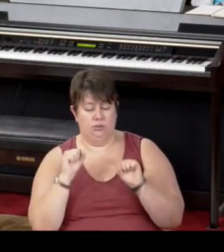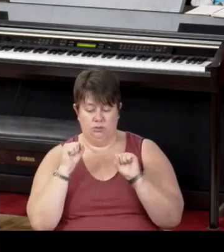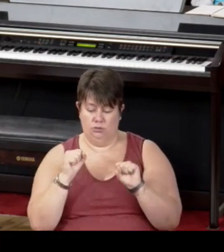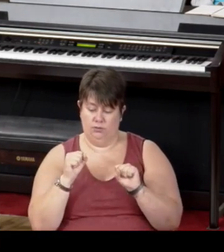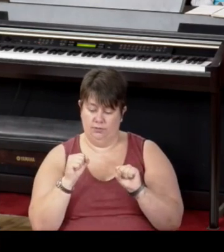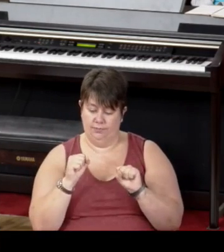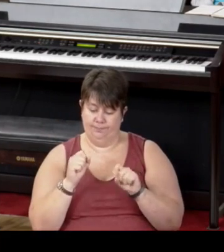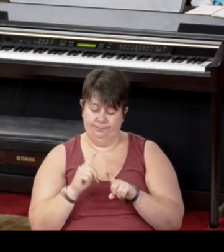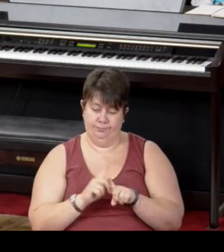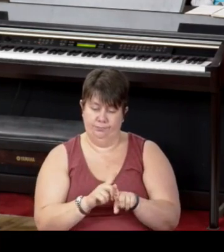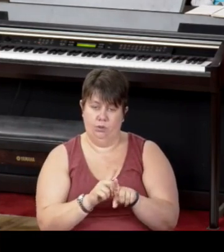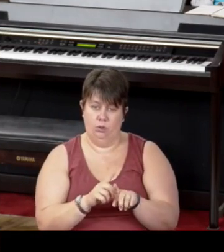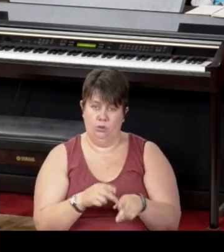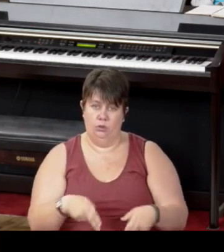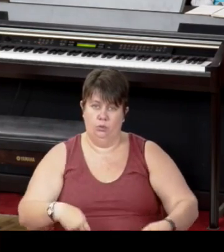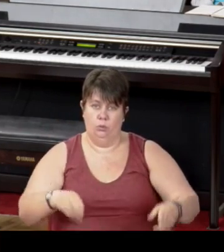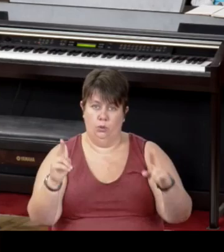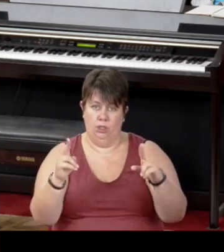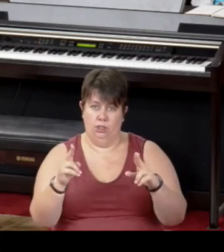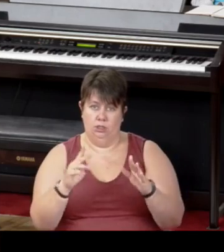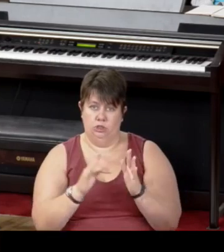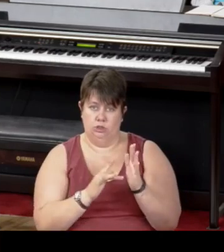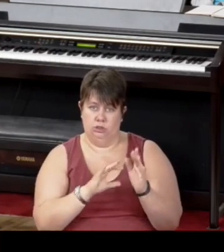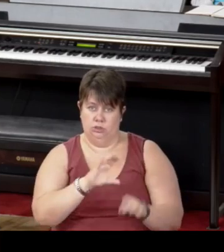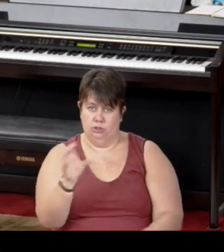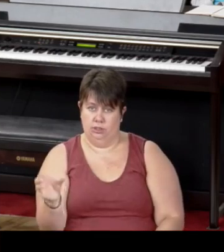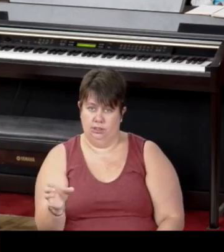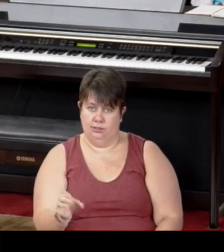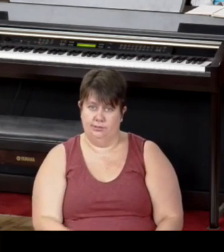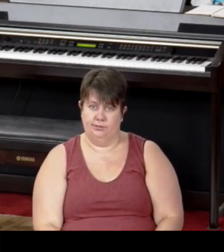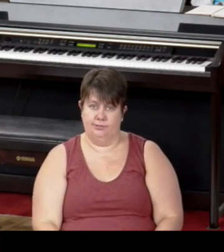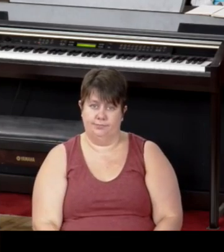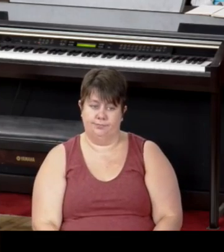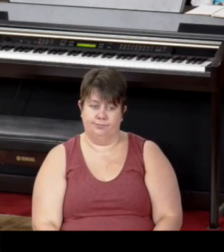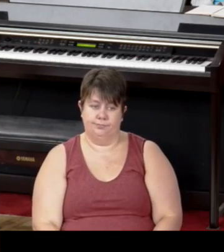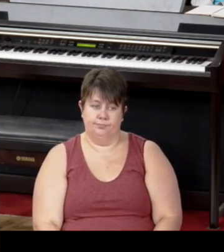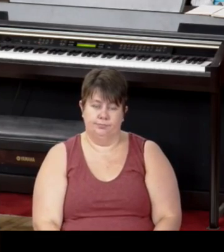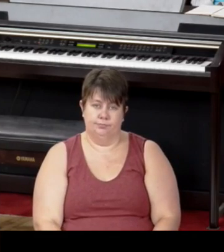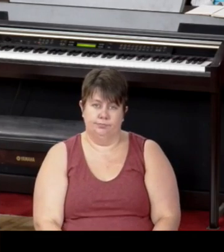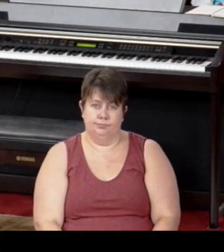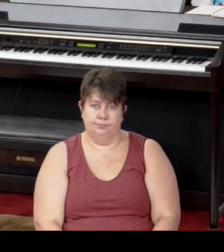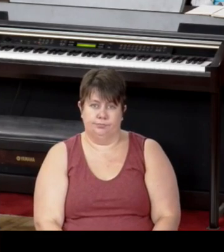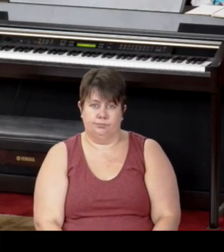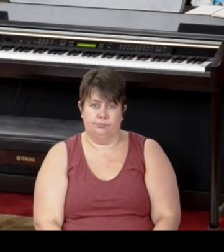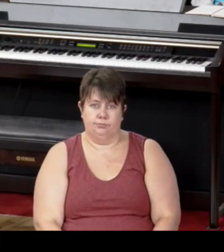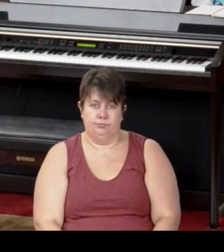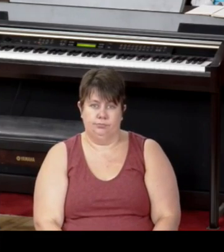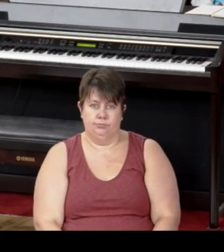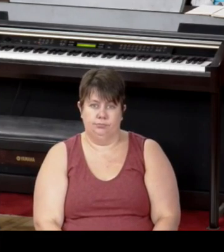going much deeper into their lives, to the faith that grounds who they are.